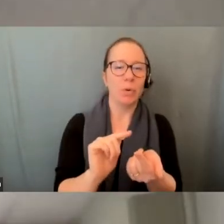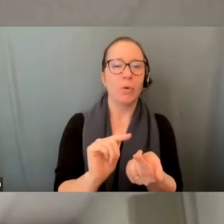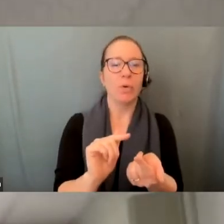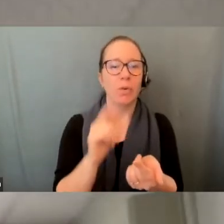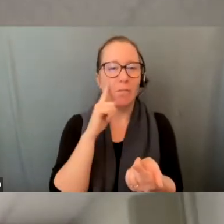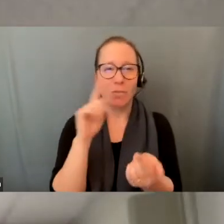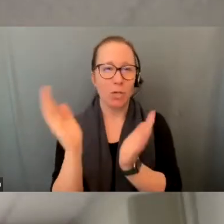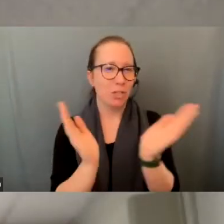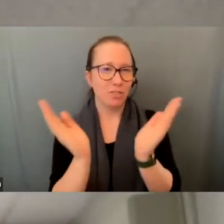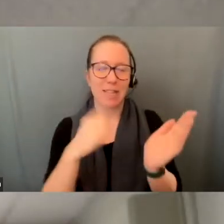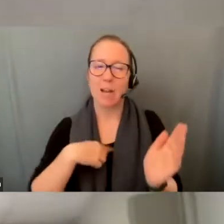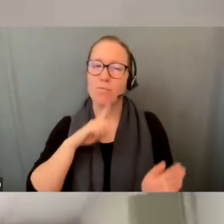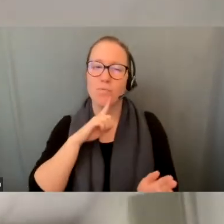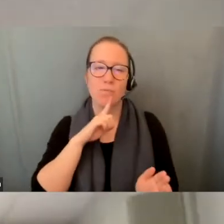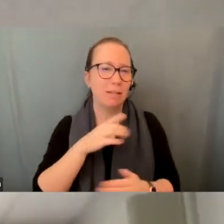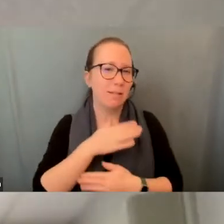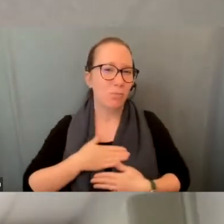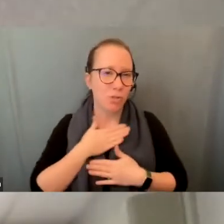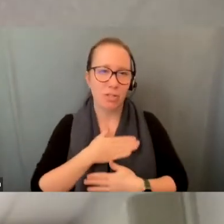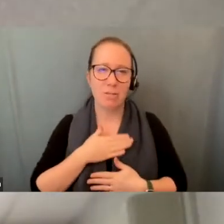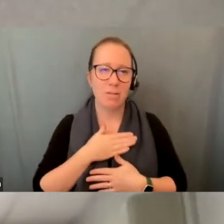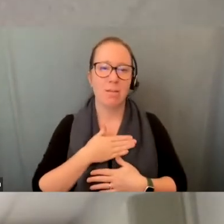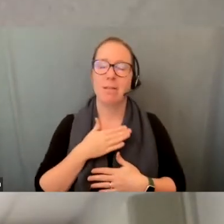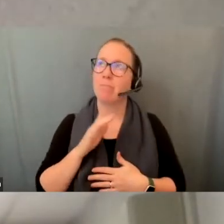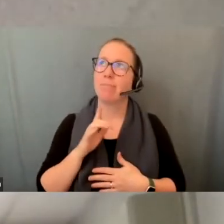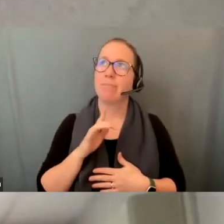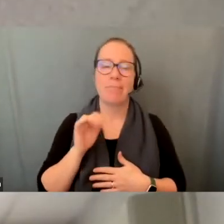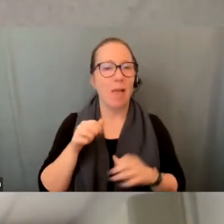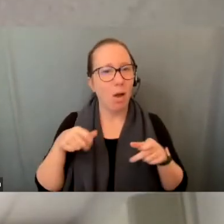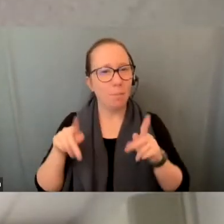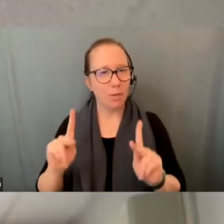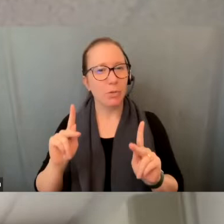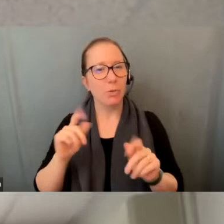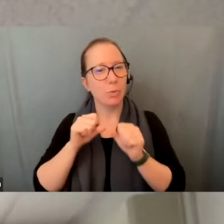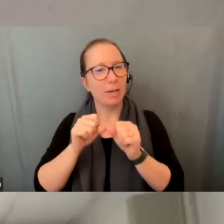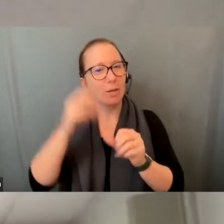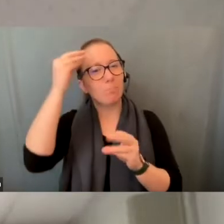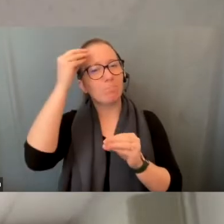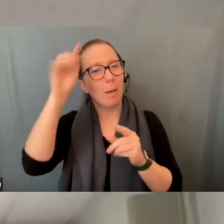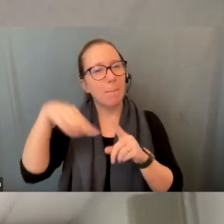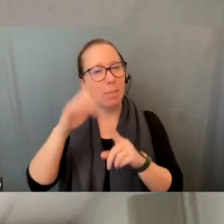services. And I just really appreciate the opportunity to continue thinking about that.